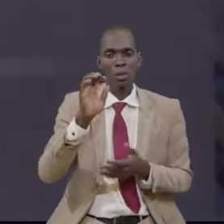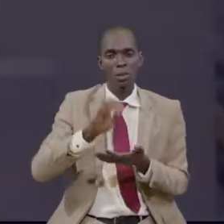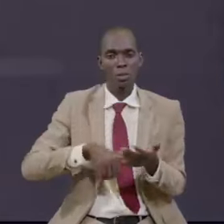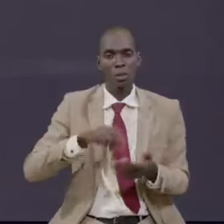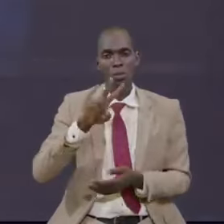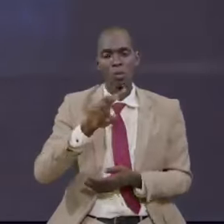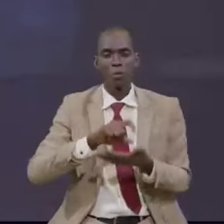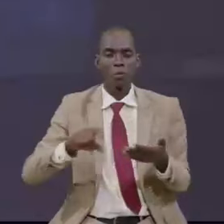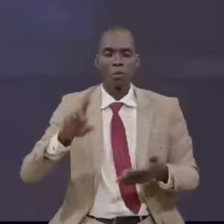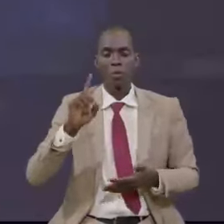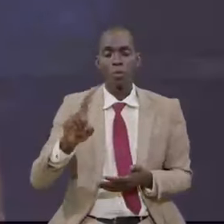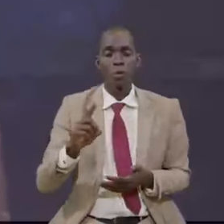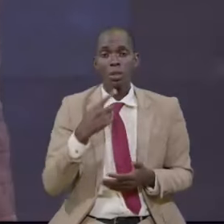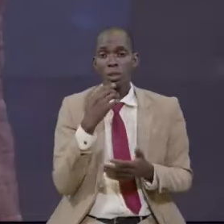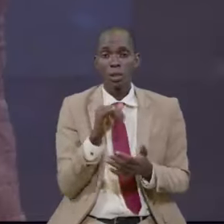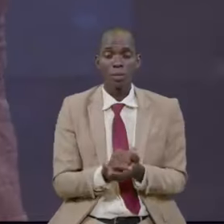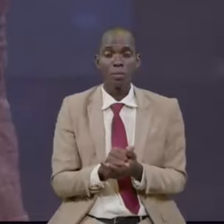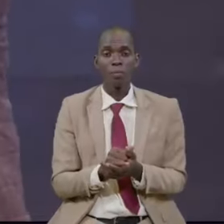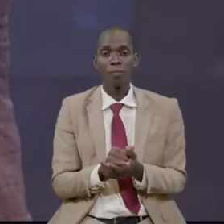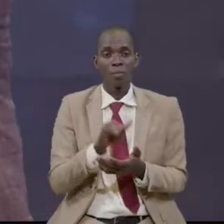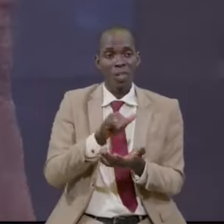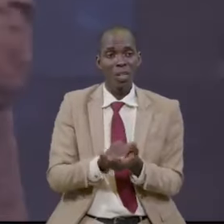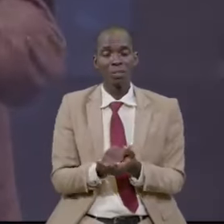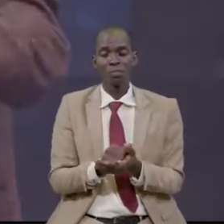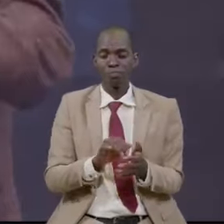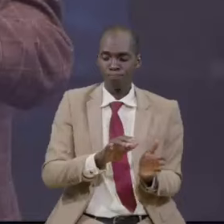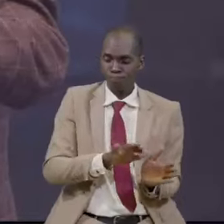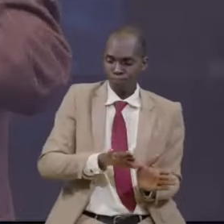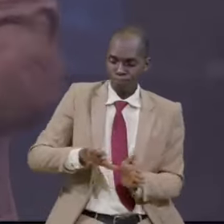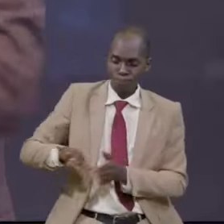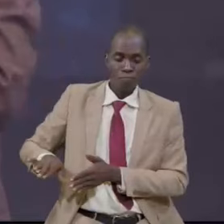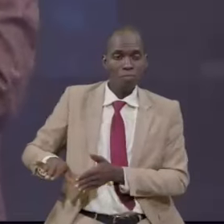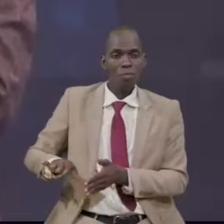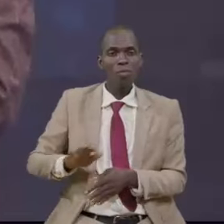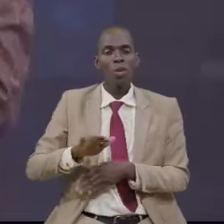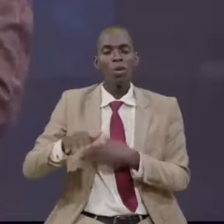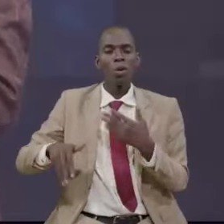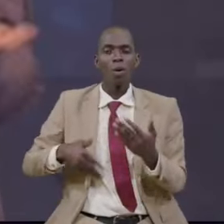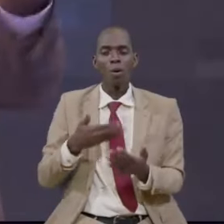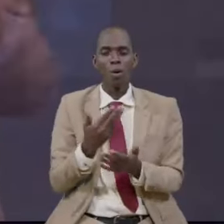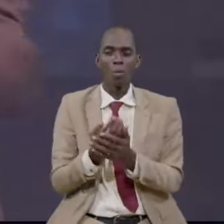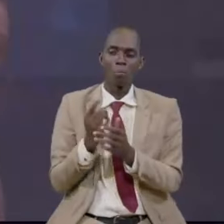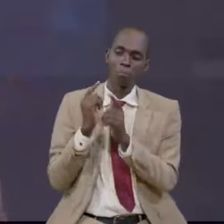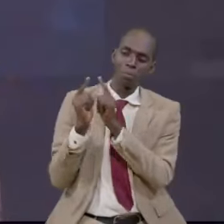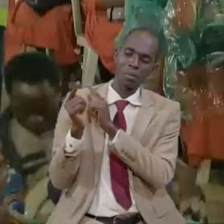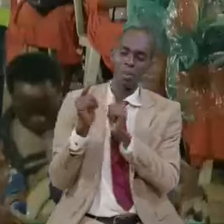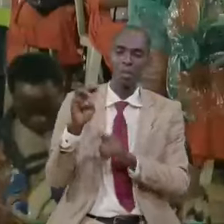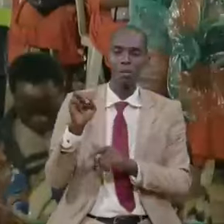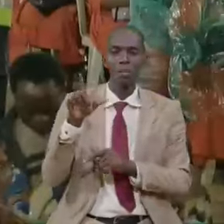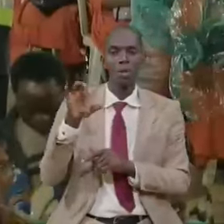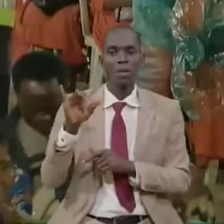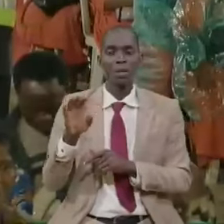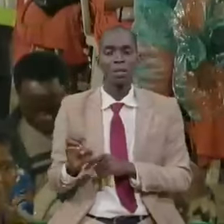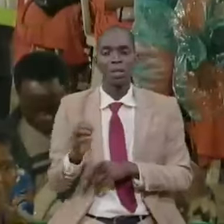1. Wherefore, laying aside all malice and all